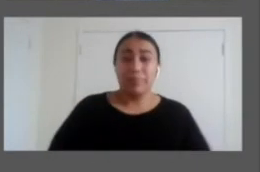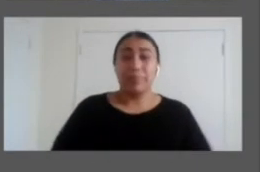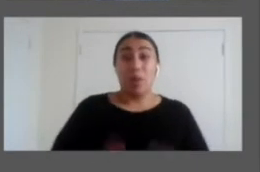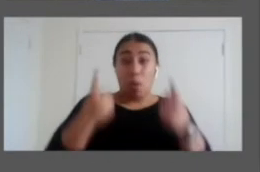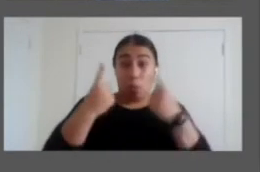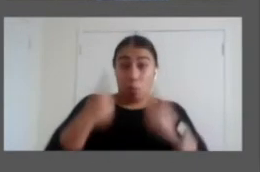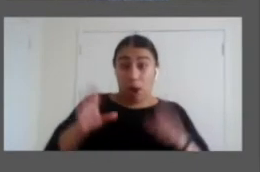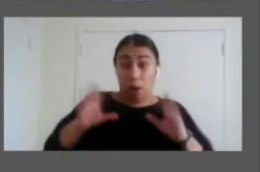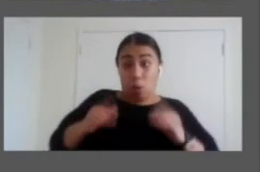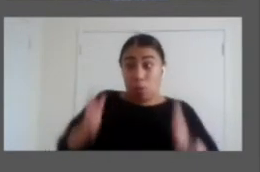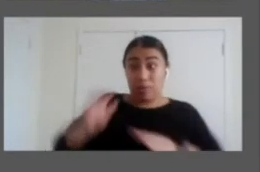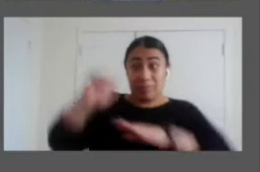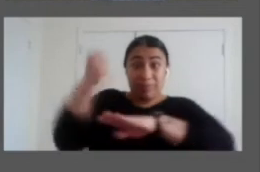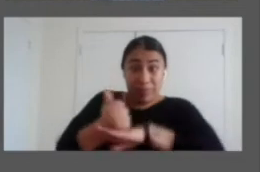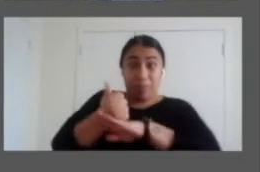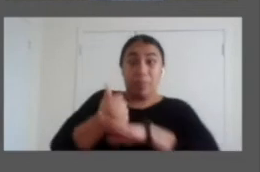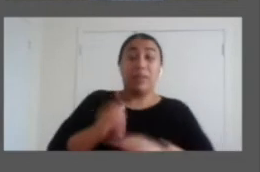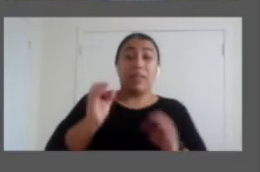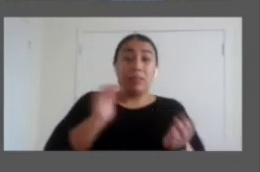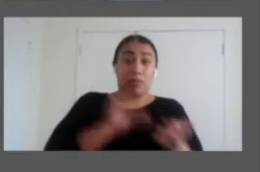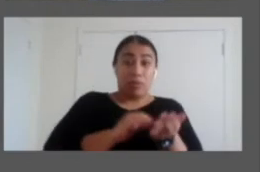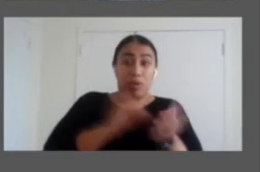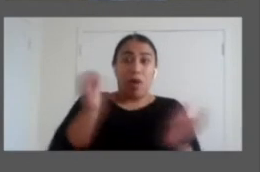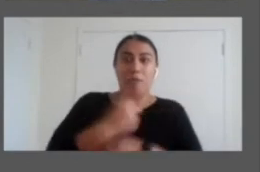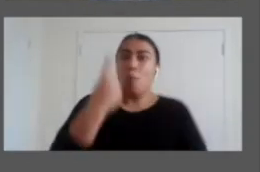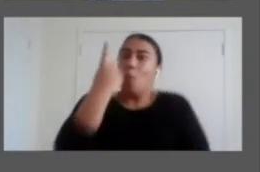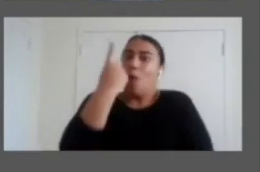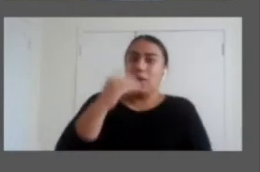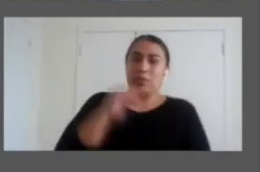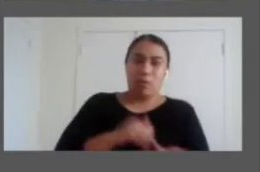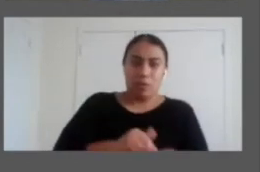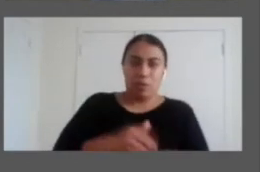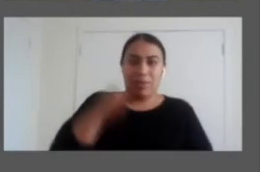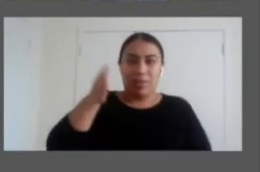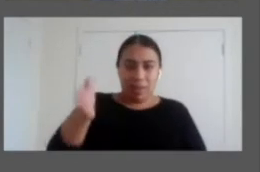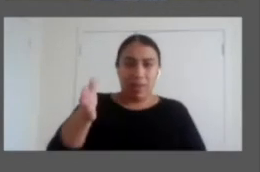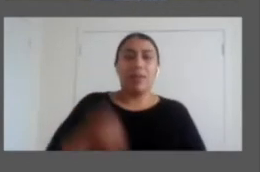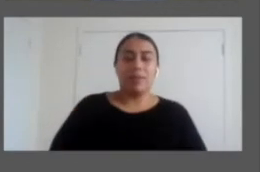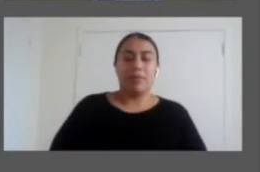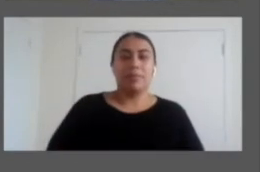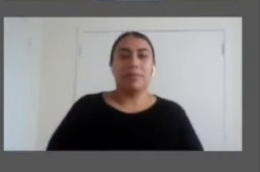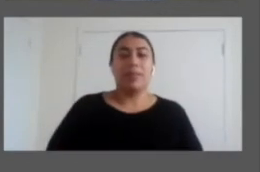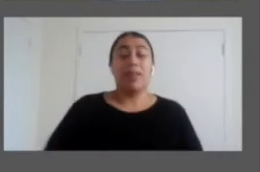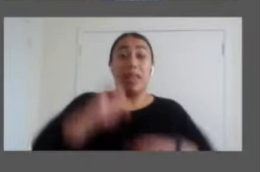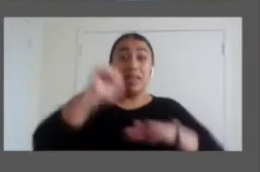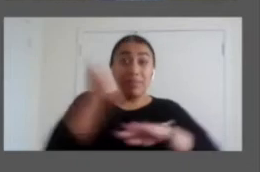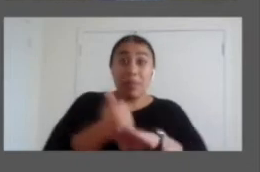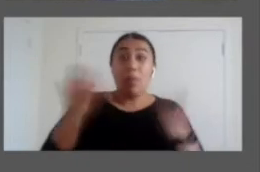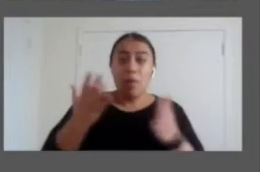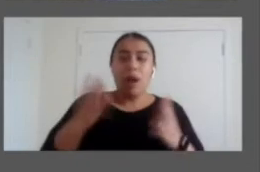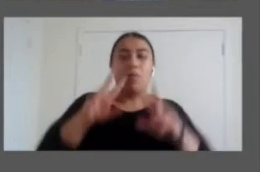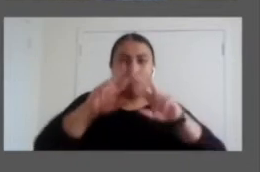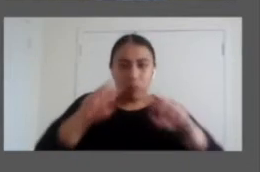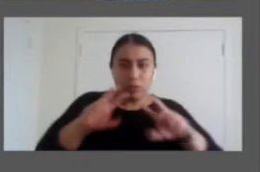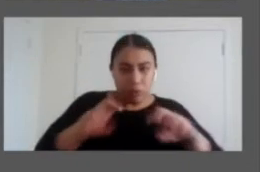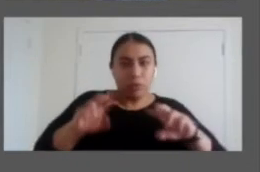Guelph to create the first preliminary research project. Since then, Apollo has worked with a variety of academic partners